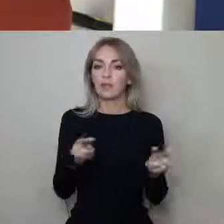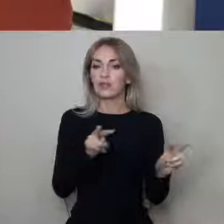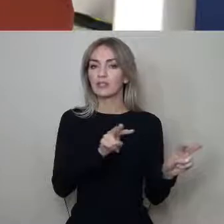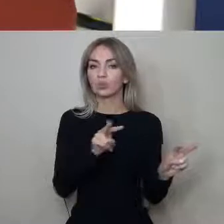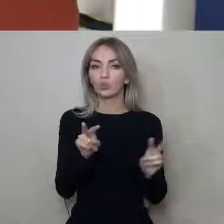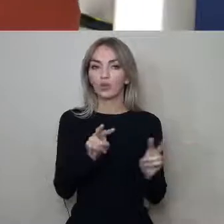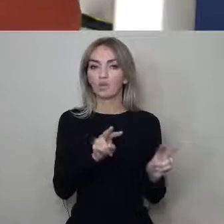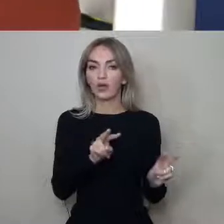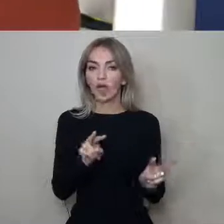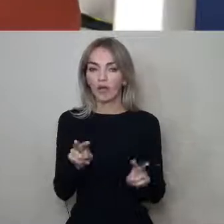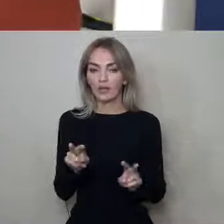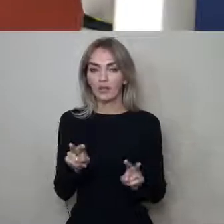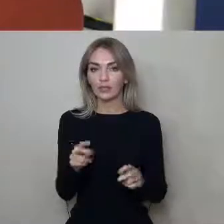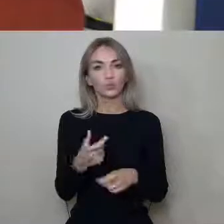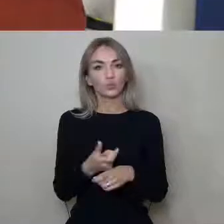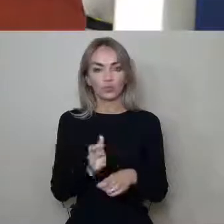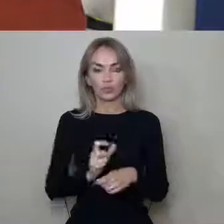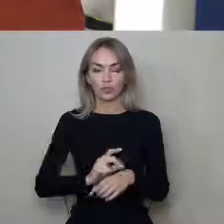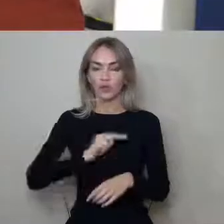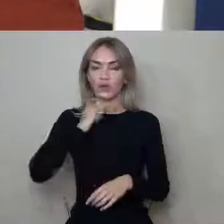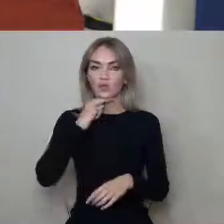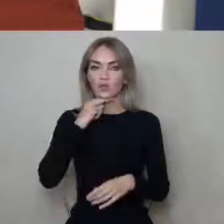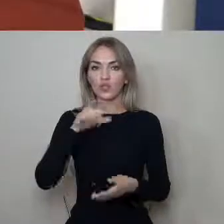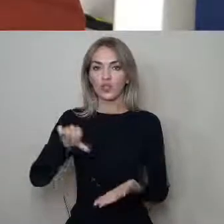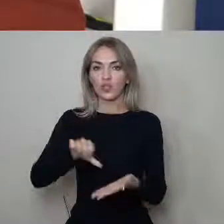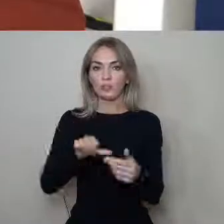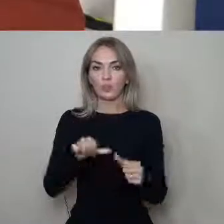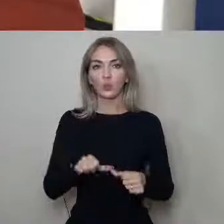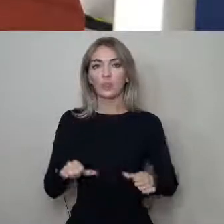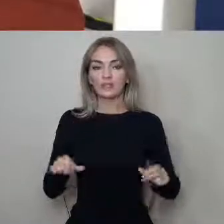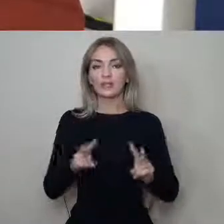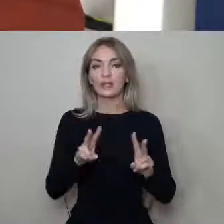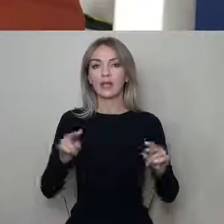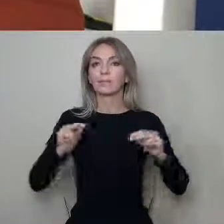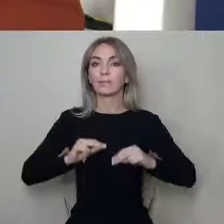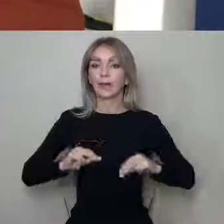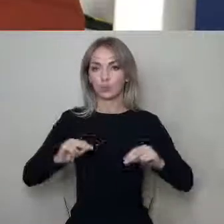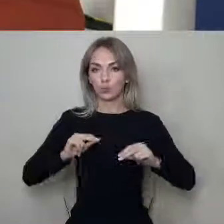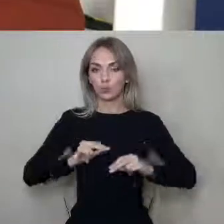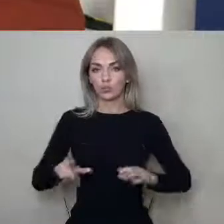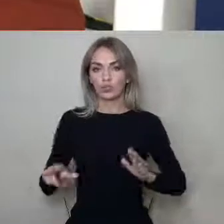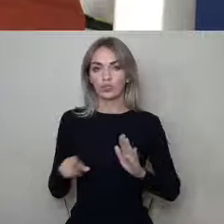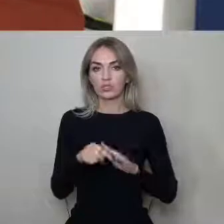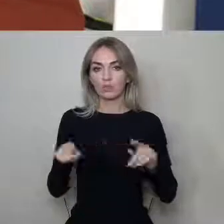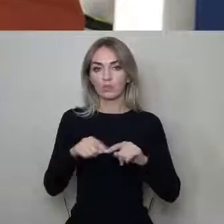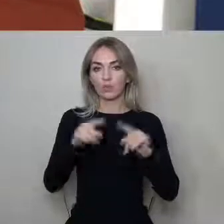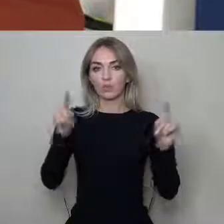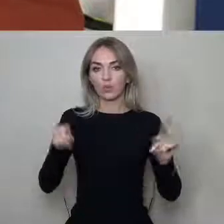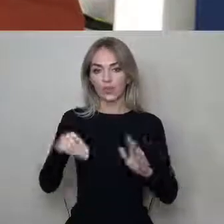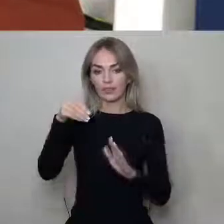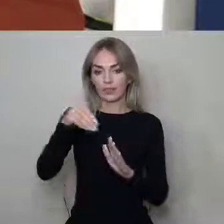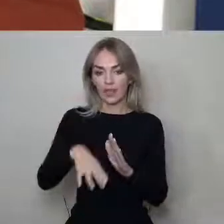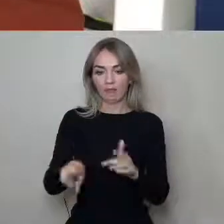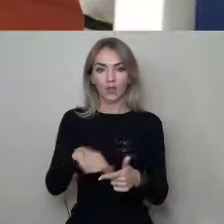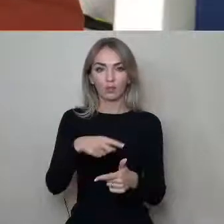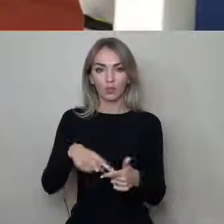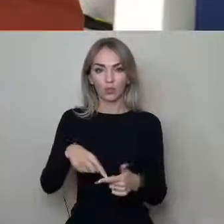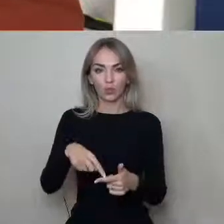Kiyashko. You have to keep an careful eye over the members of the commission that